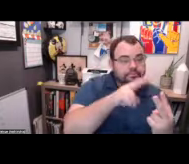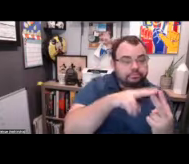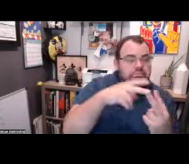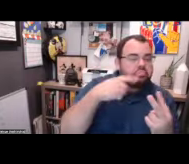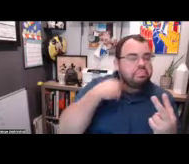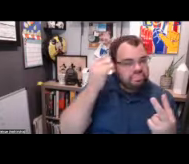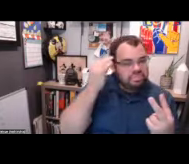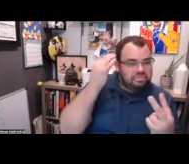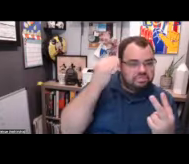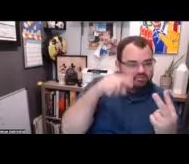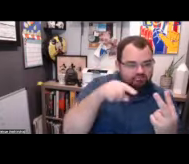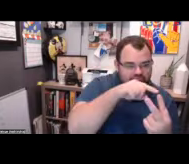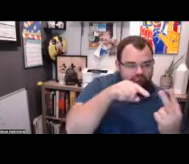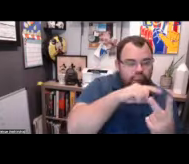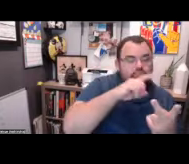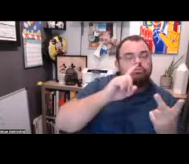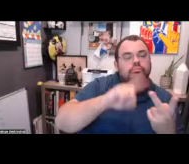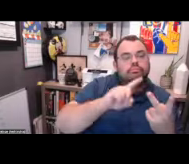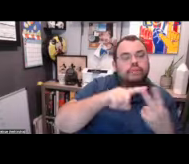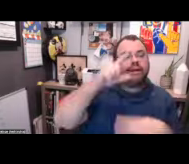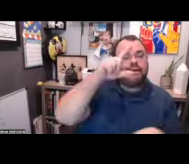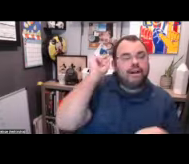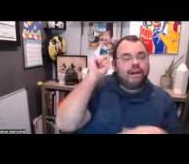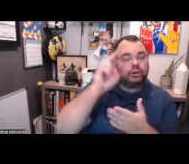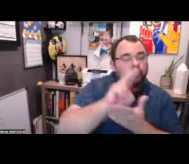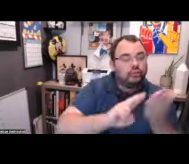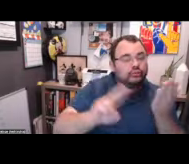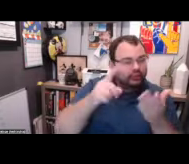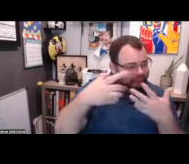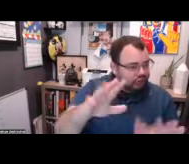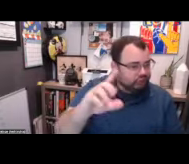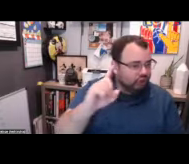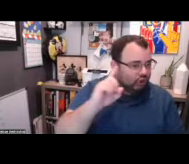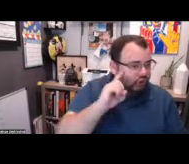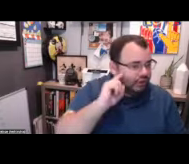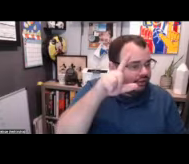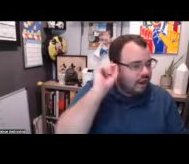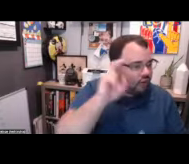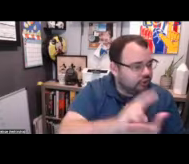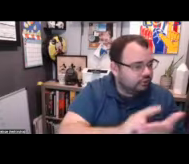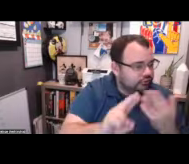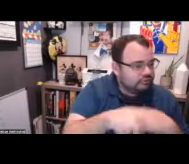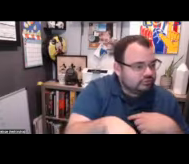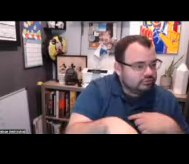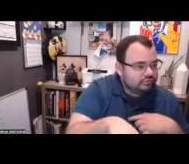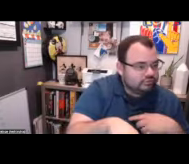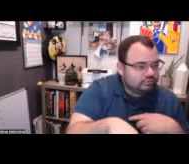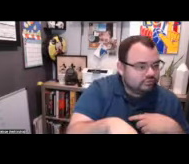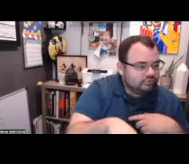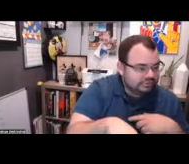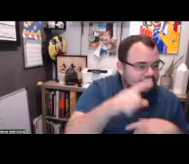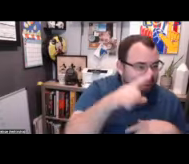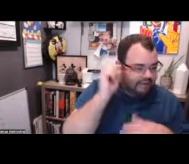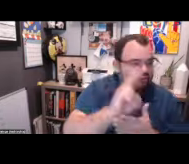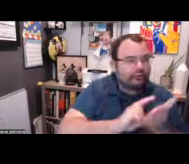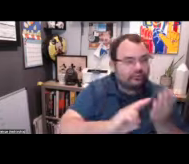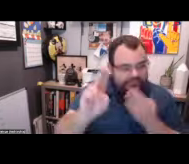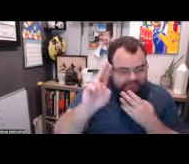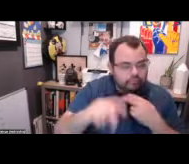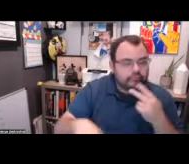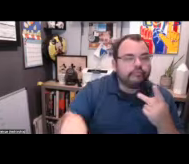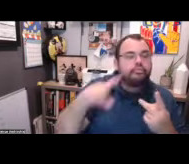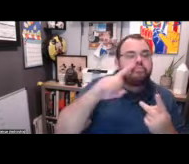and I have two colleges I was thinking about going to. I was thinking about going to Gallaudet University. Have you heard of Gallaudet?